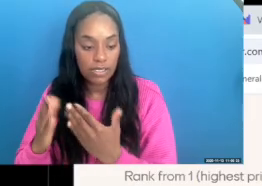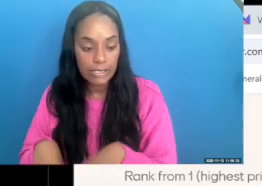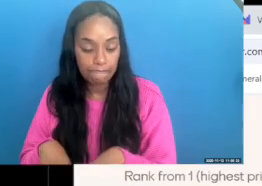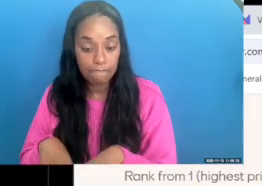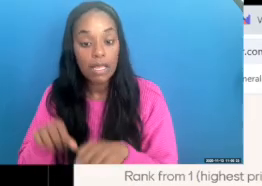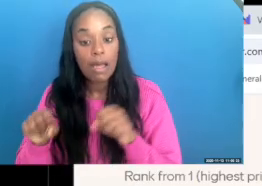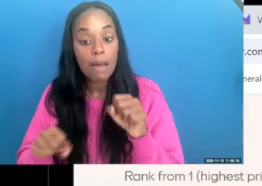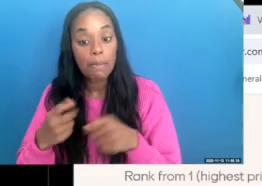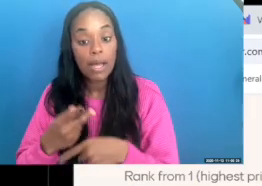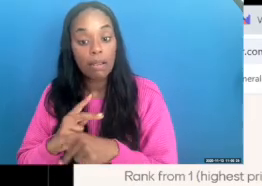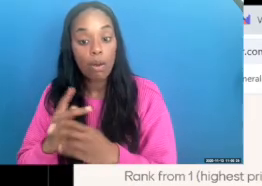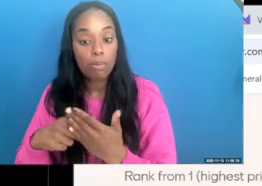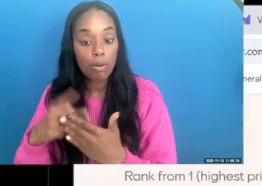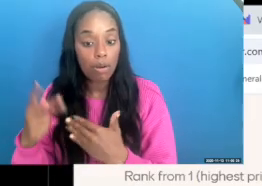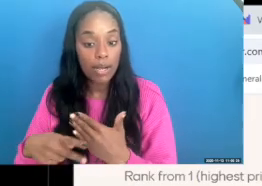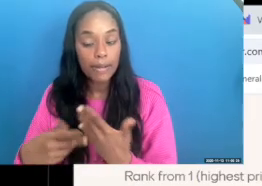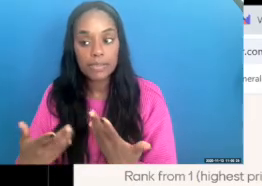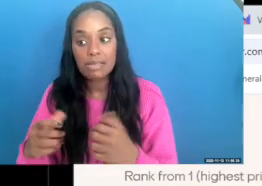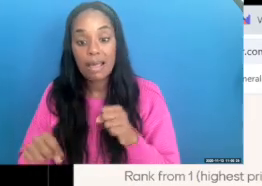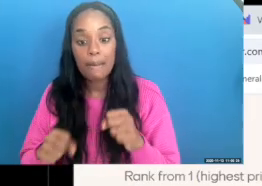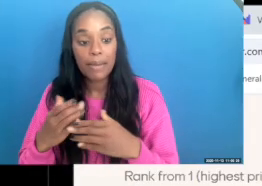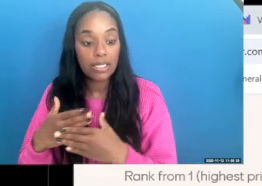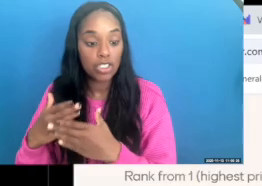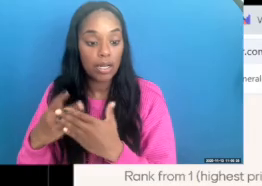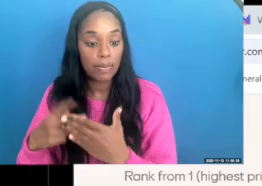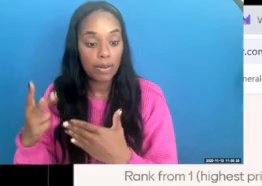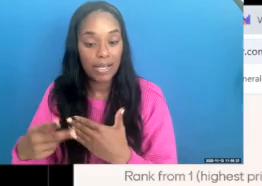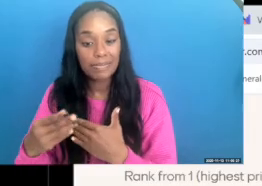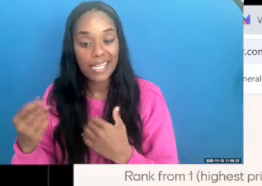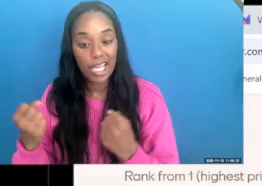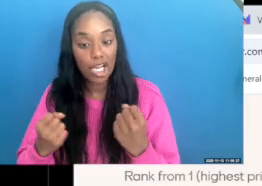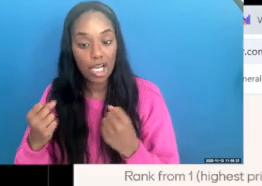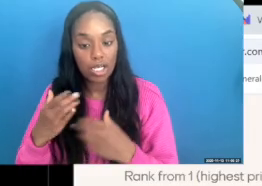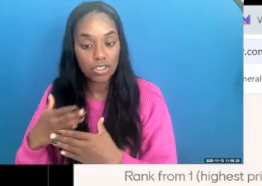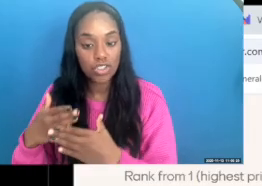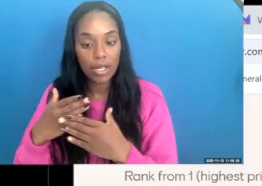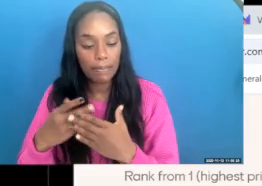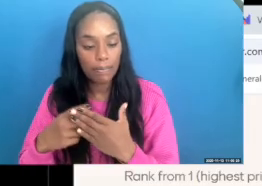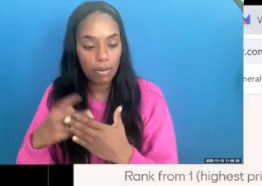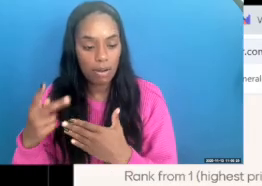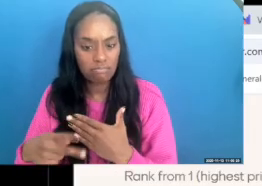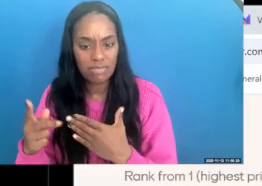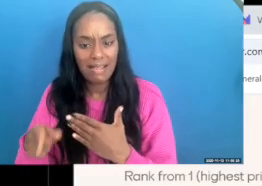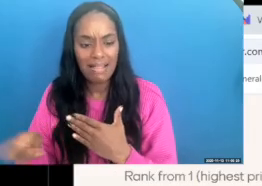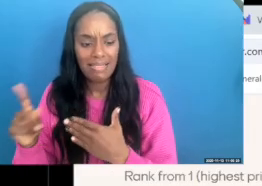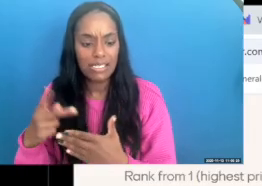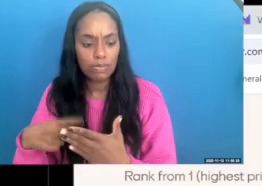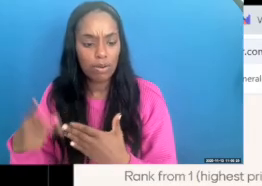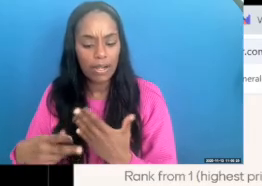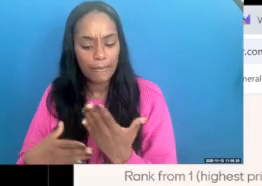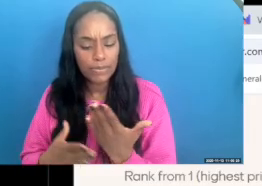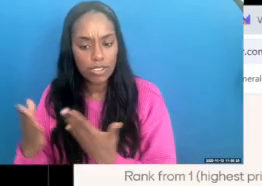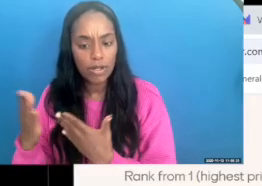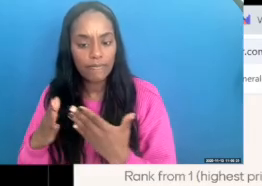services, bike loan programs, you know, Nick's bike sharing program, as well as car